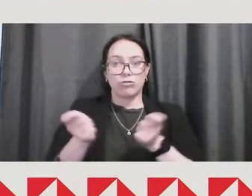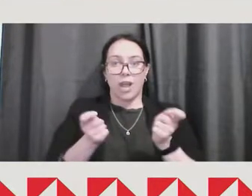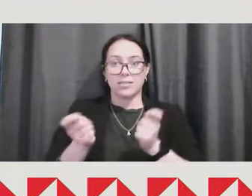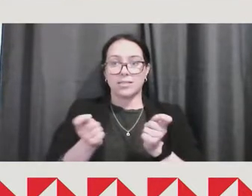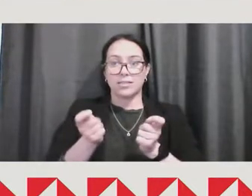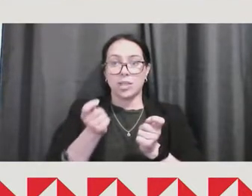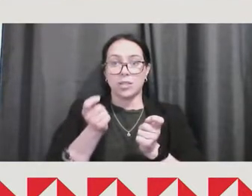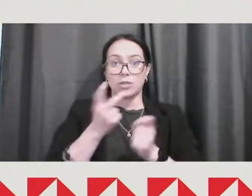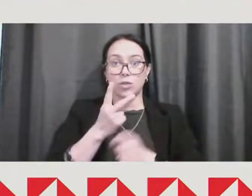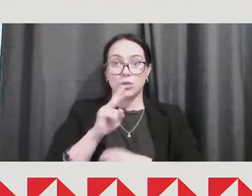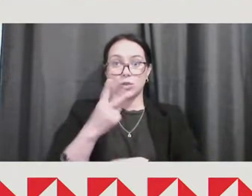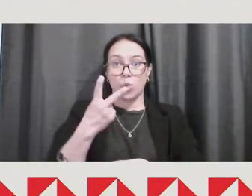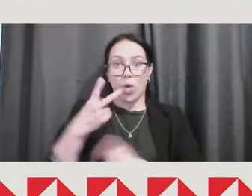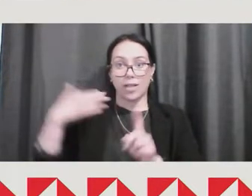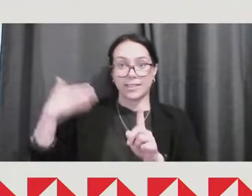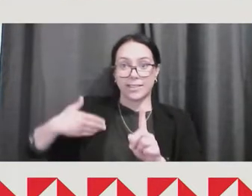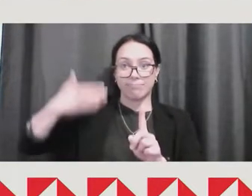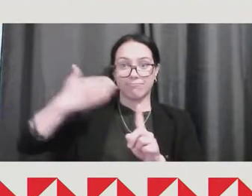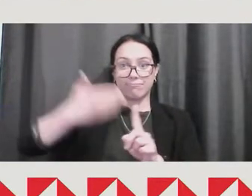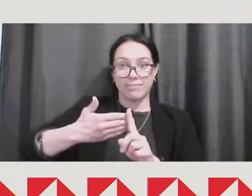we have is